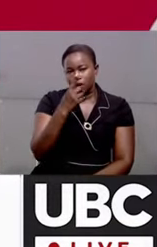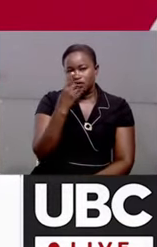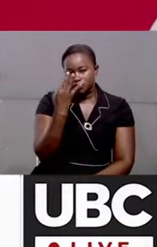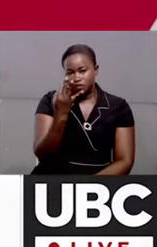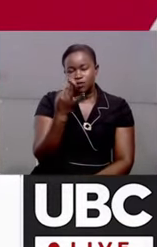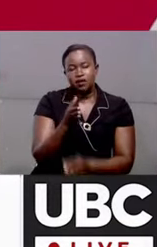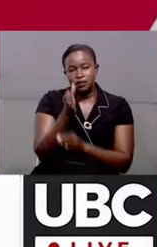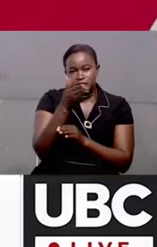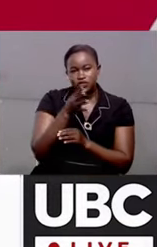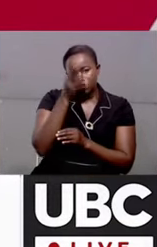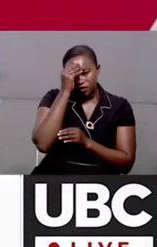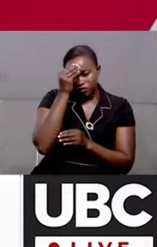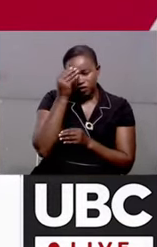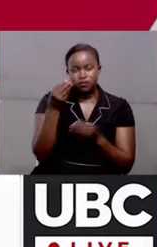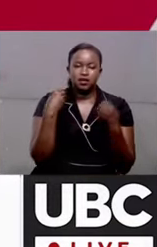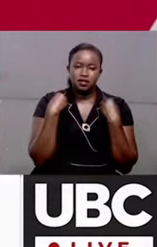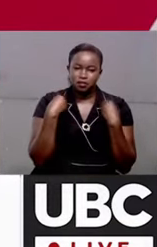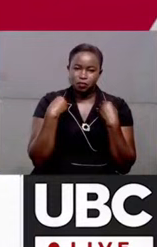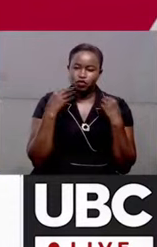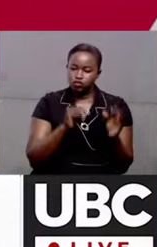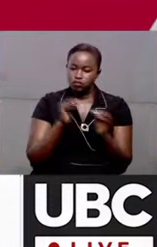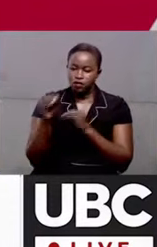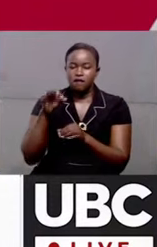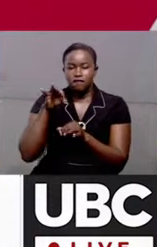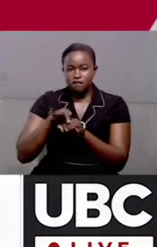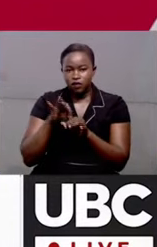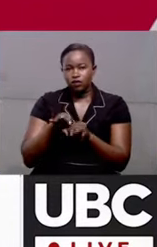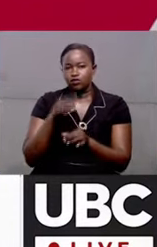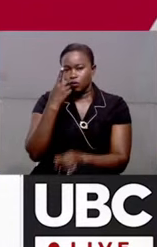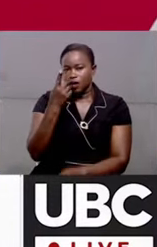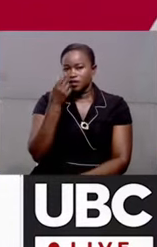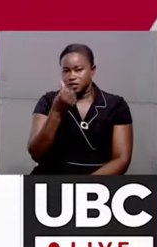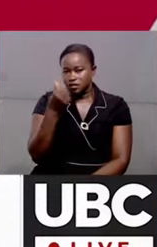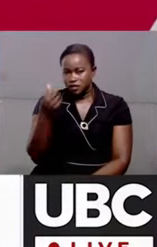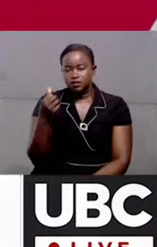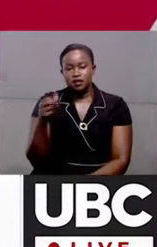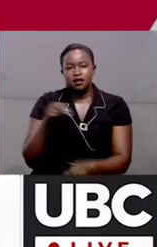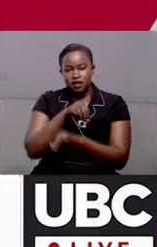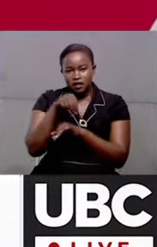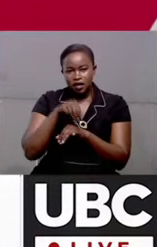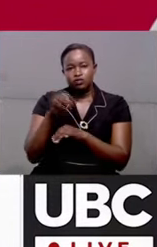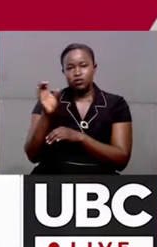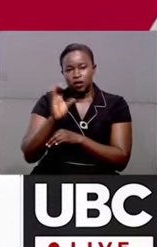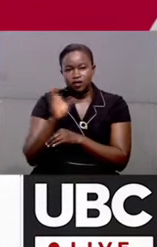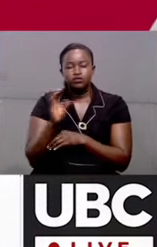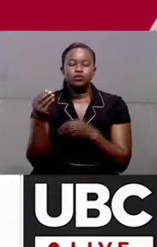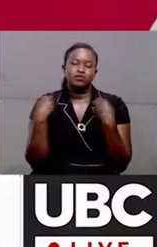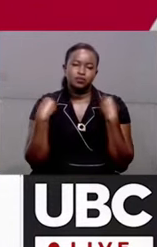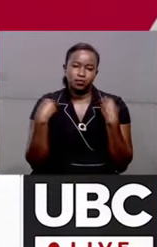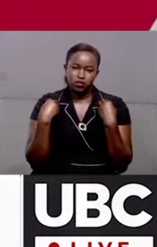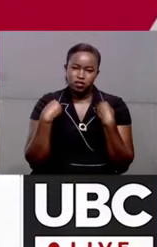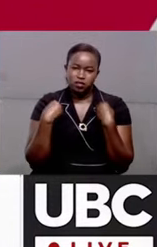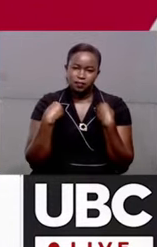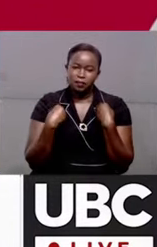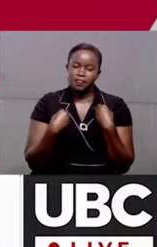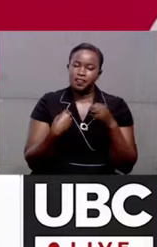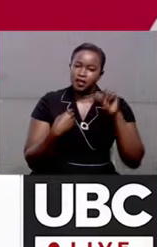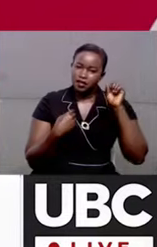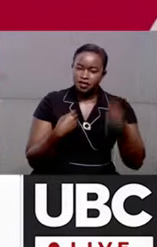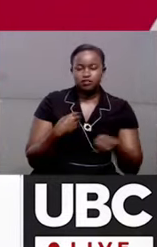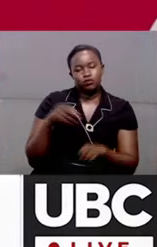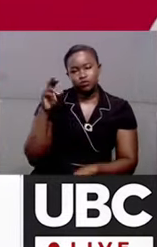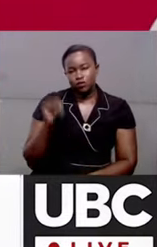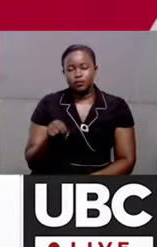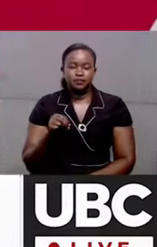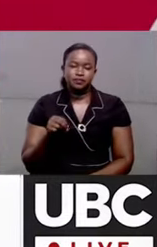1013, Minister of Education and Sports, to vote 166, National Council of Sports. Those in favor say on the contrary,